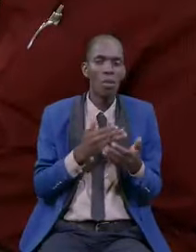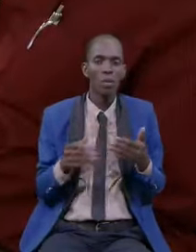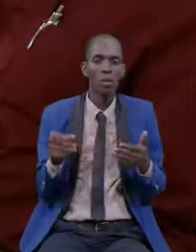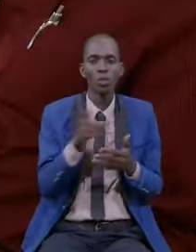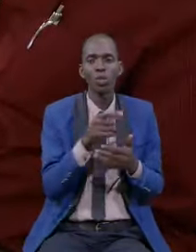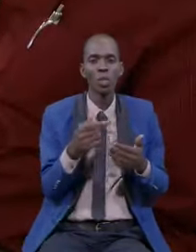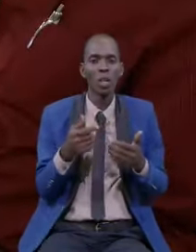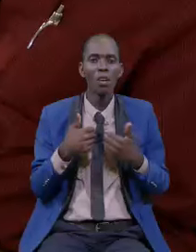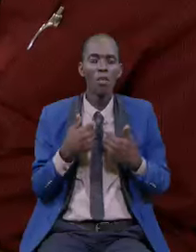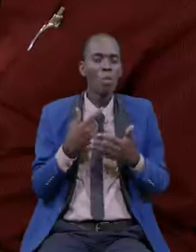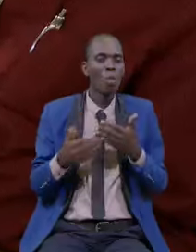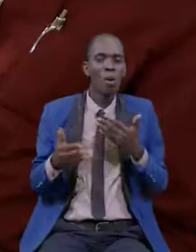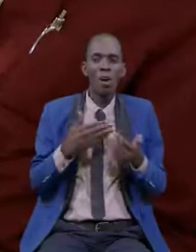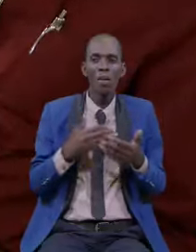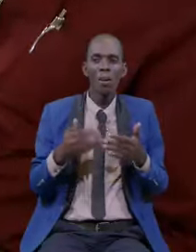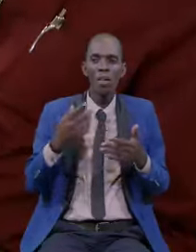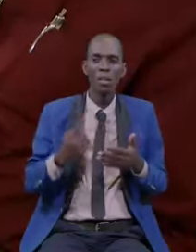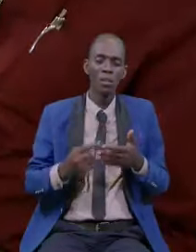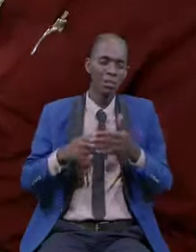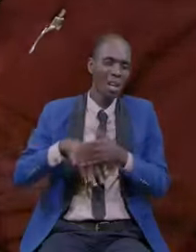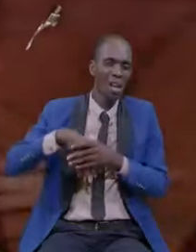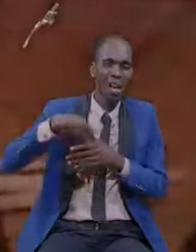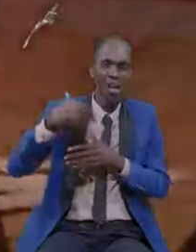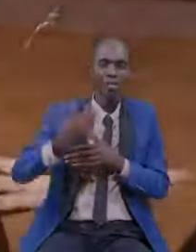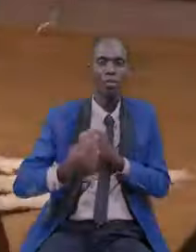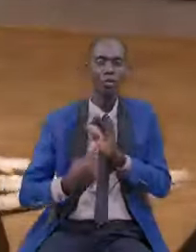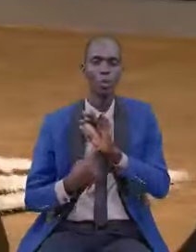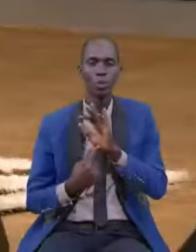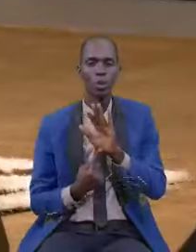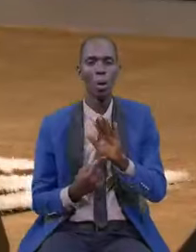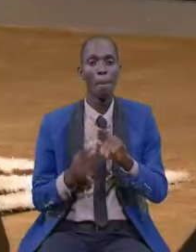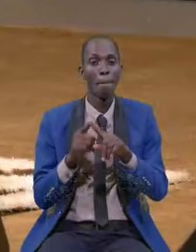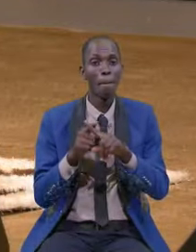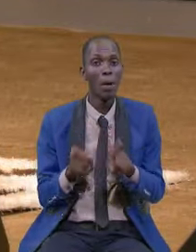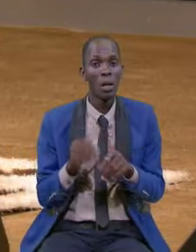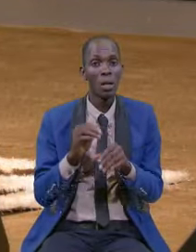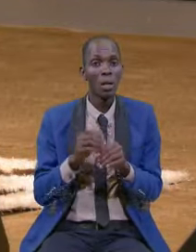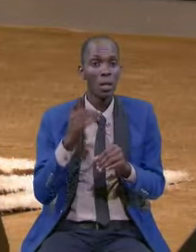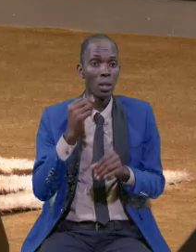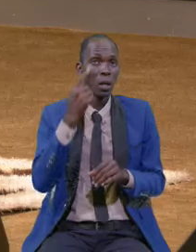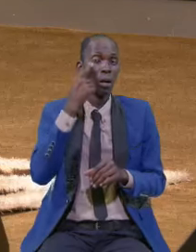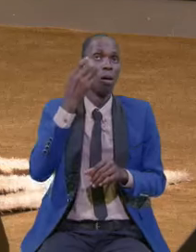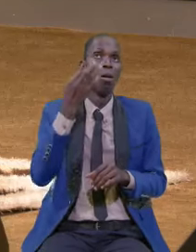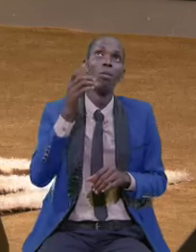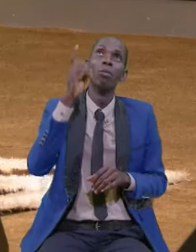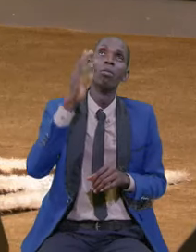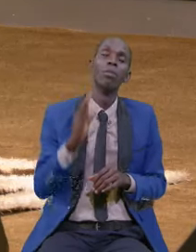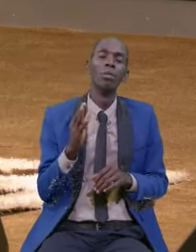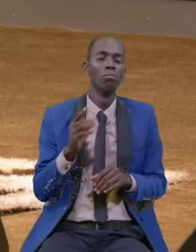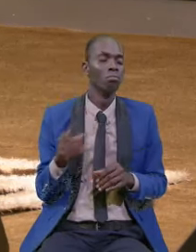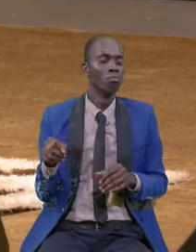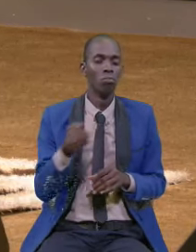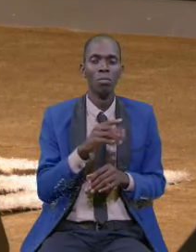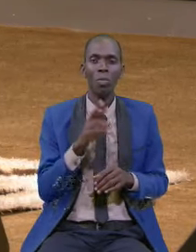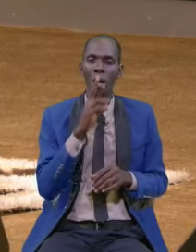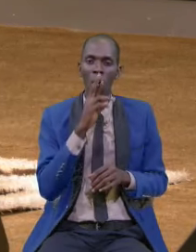whatever external expression, but in the sight of God, you are cast off. Now it